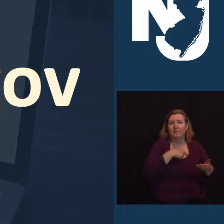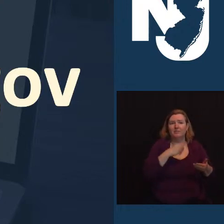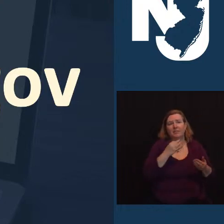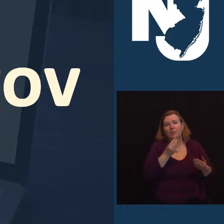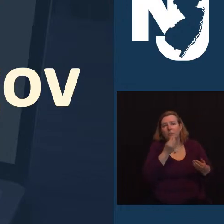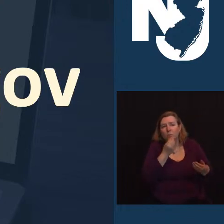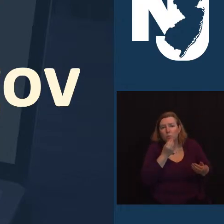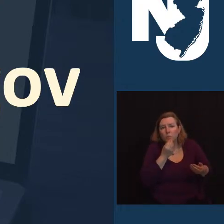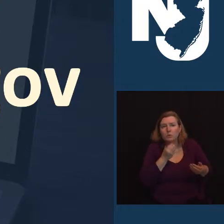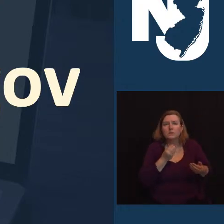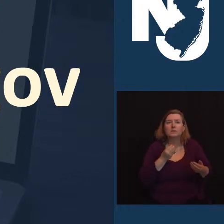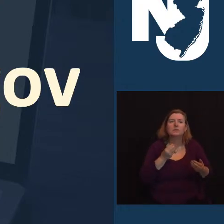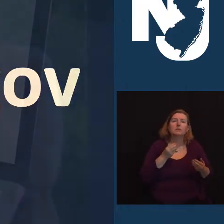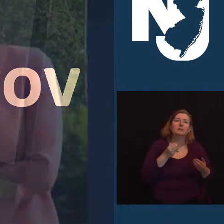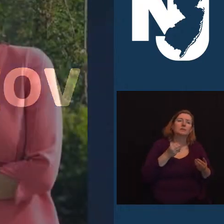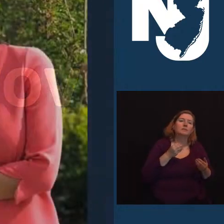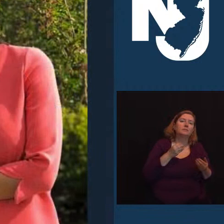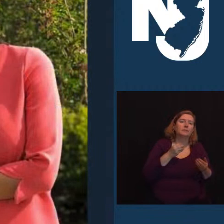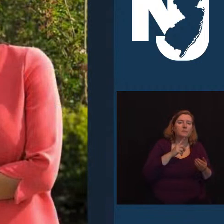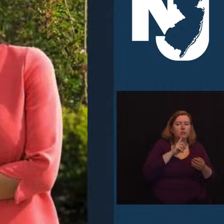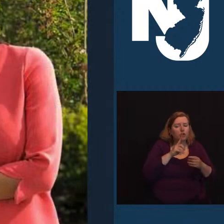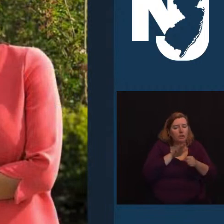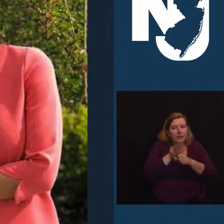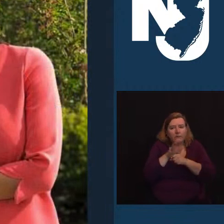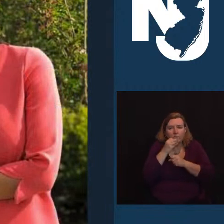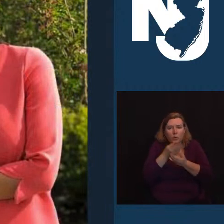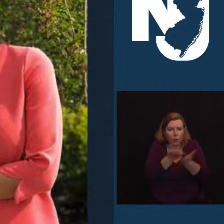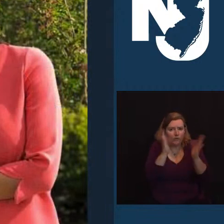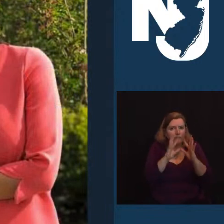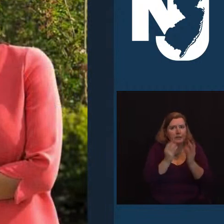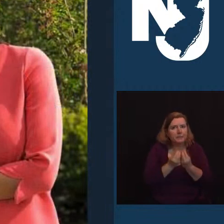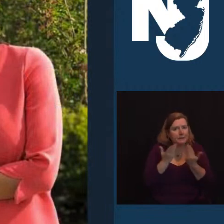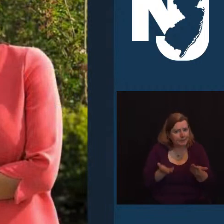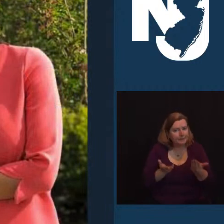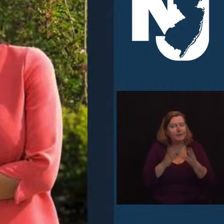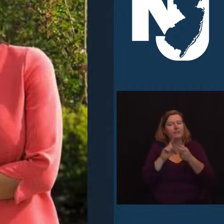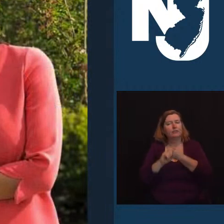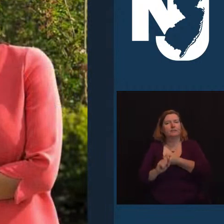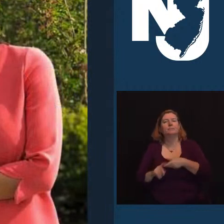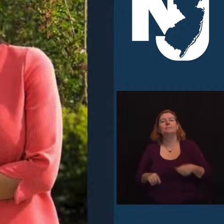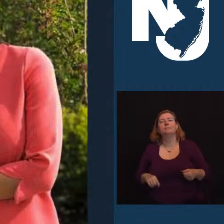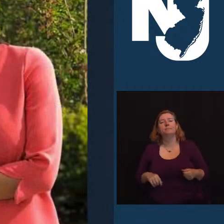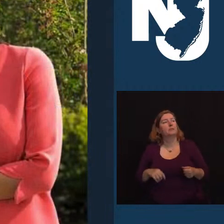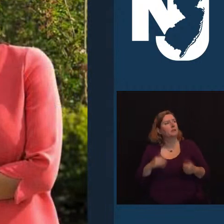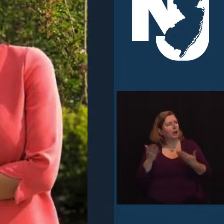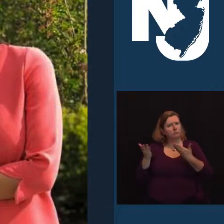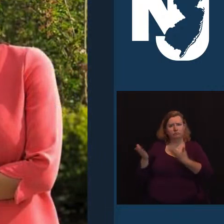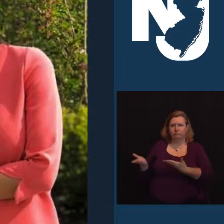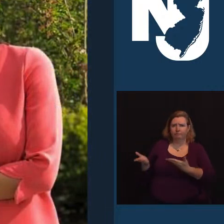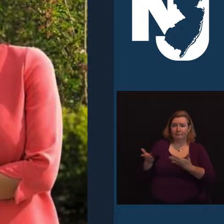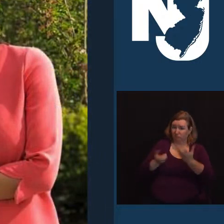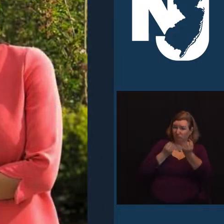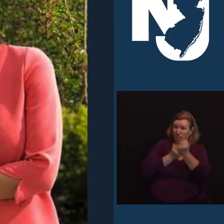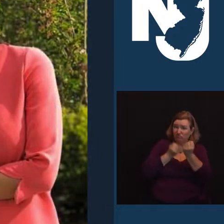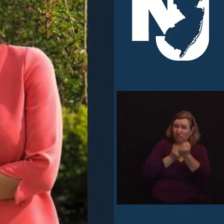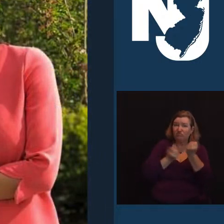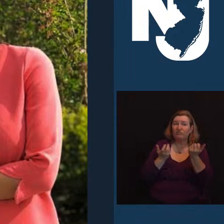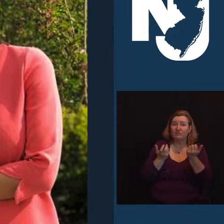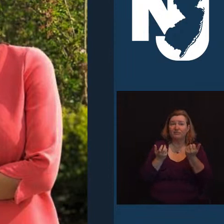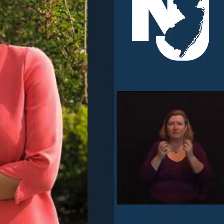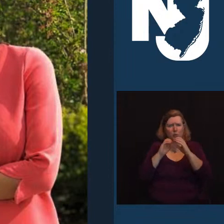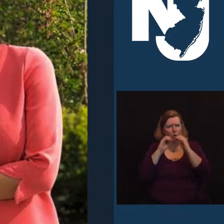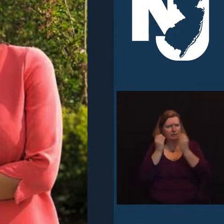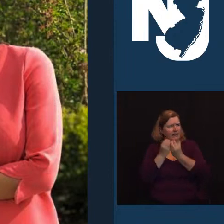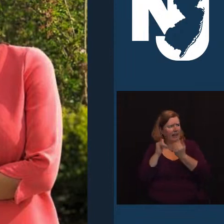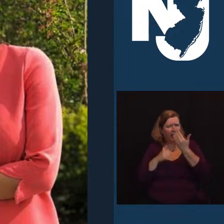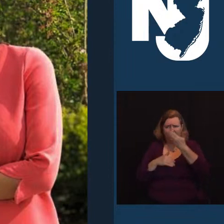many families. And that's a good segue to say that's why we need to support and shout out organizations like this,